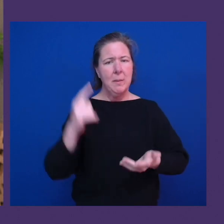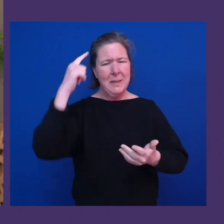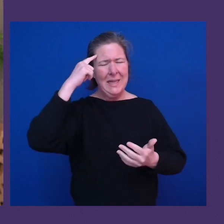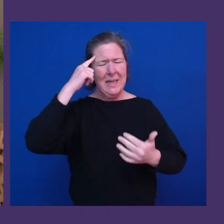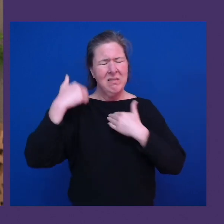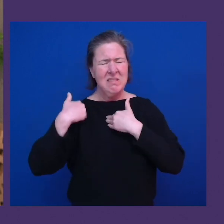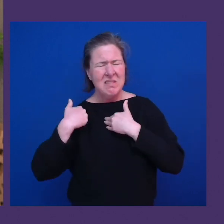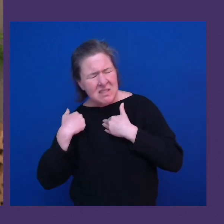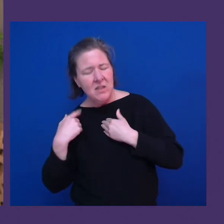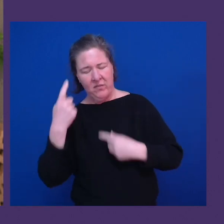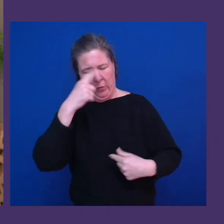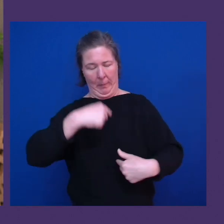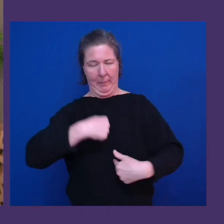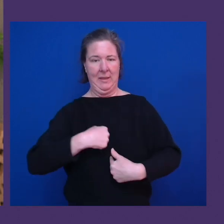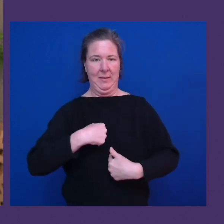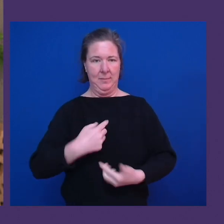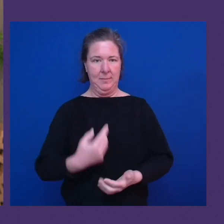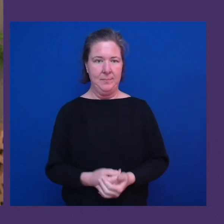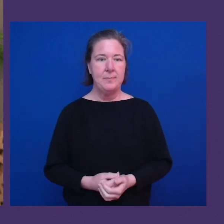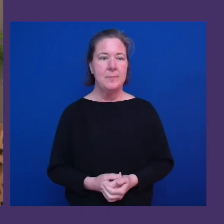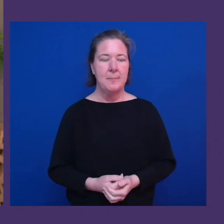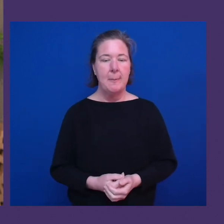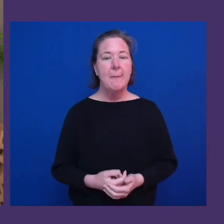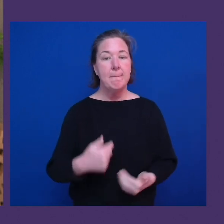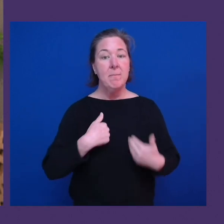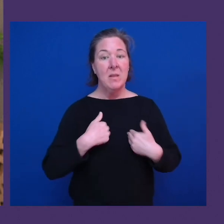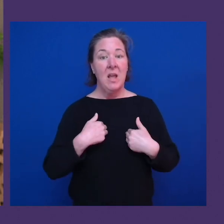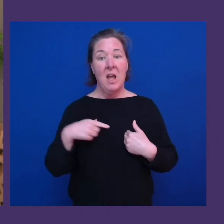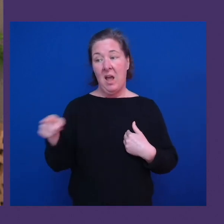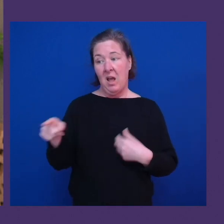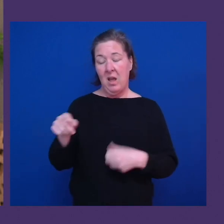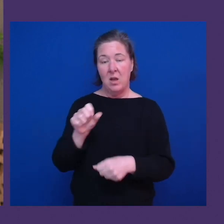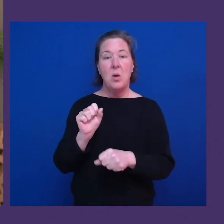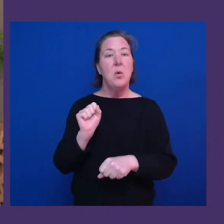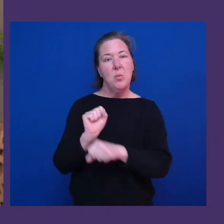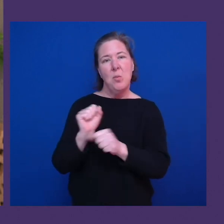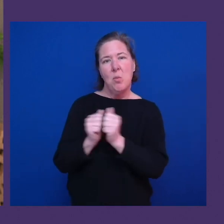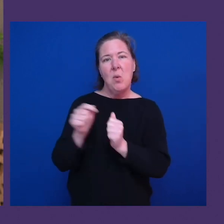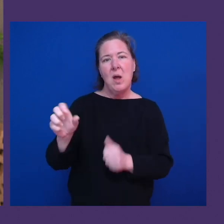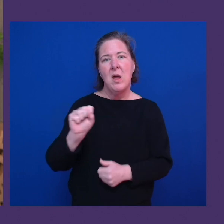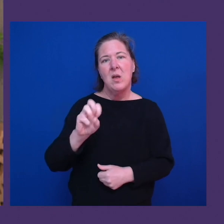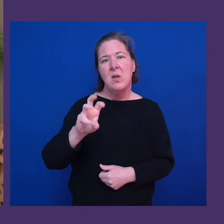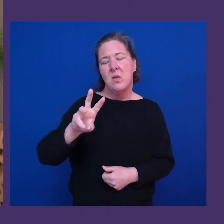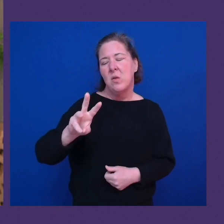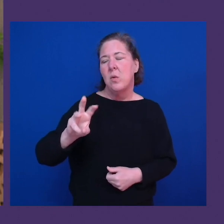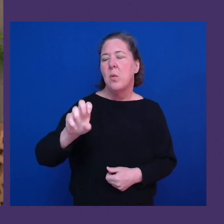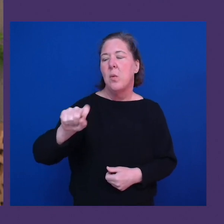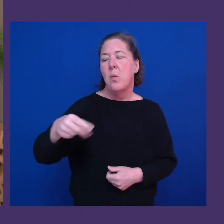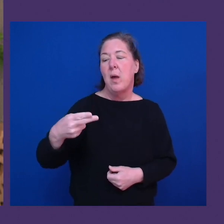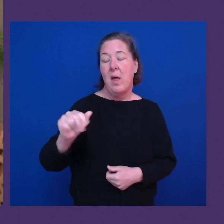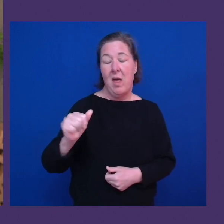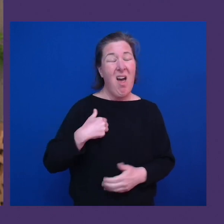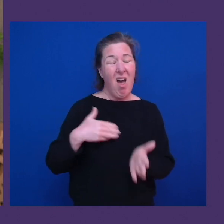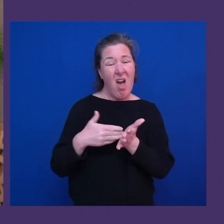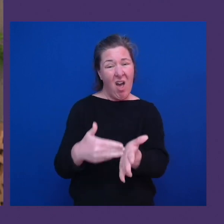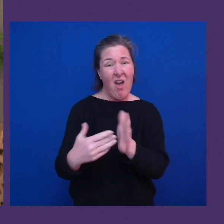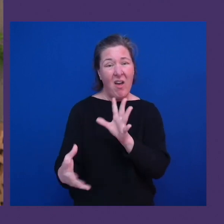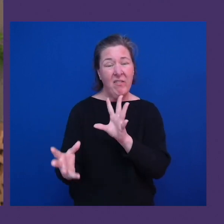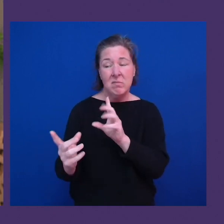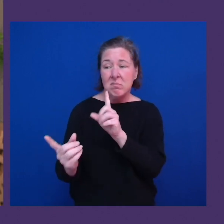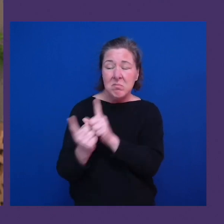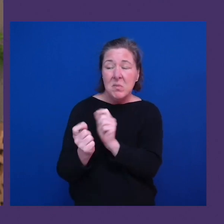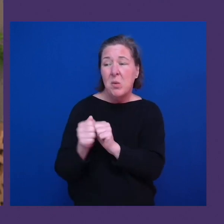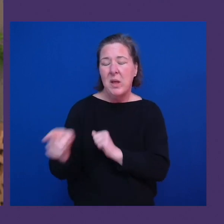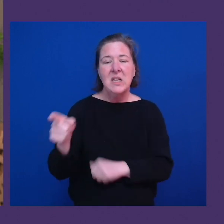on me. I have a colleague named Swetha Machanavajala, and I often meet with Swetha. Swetha is hard